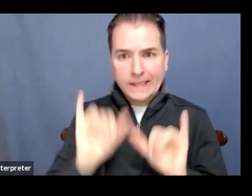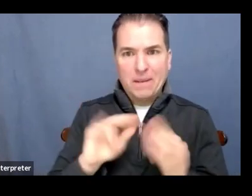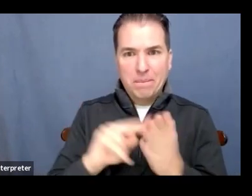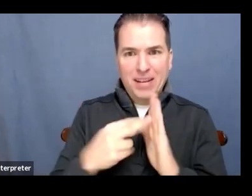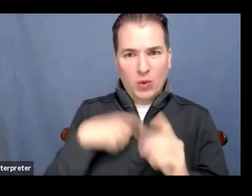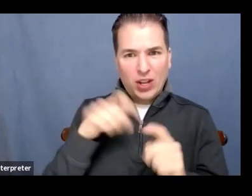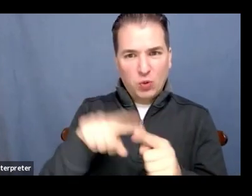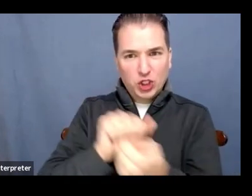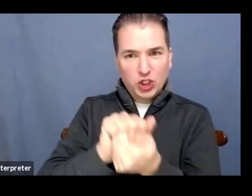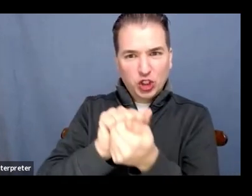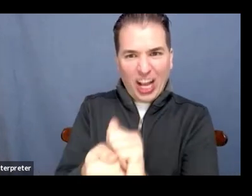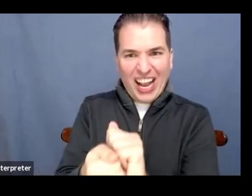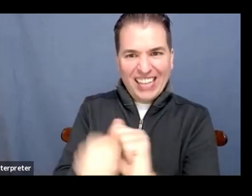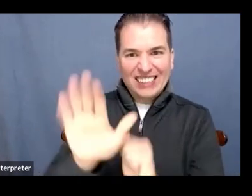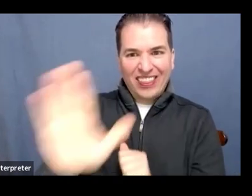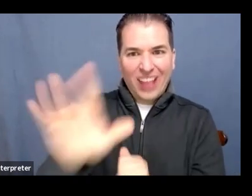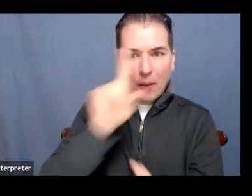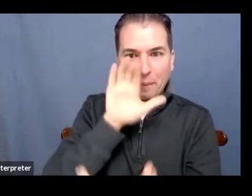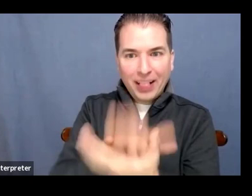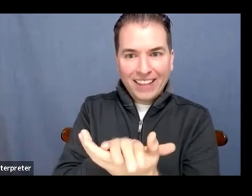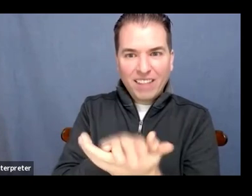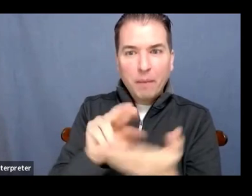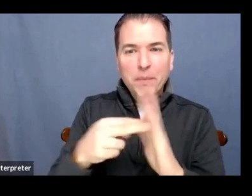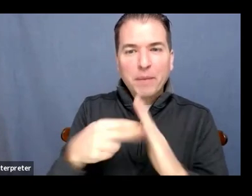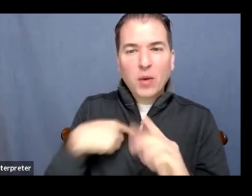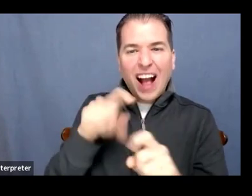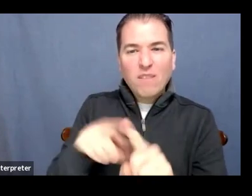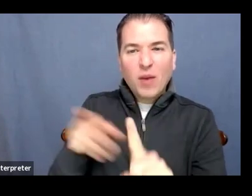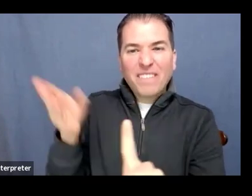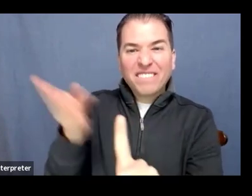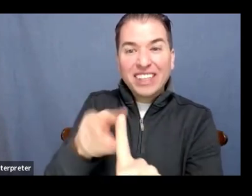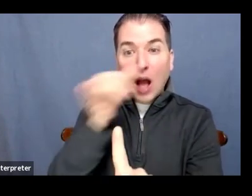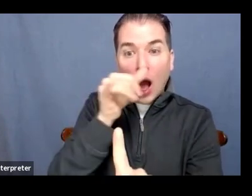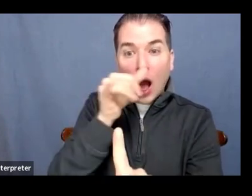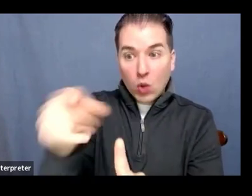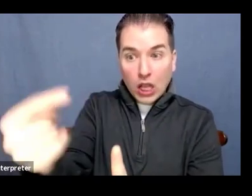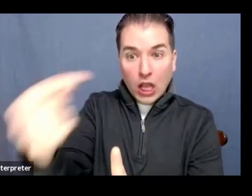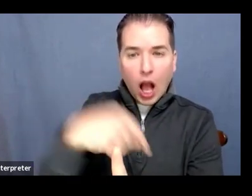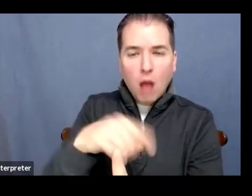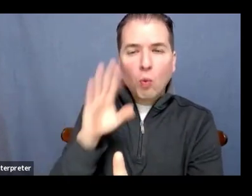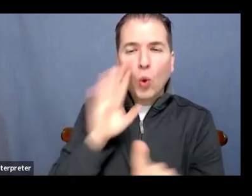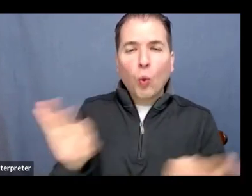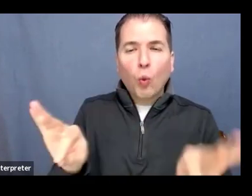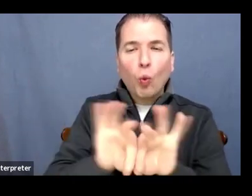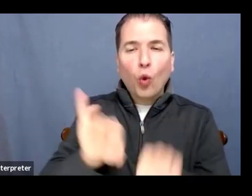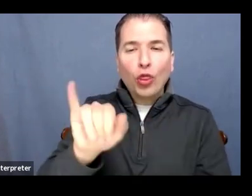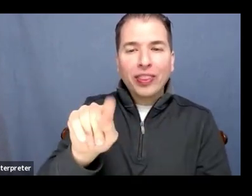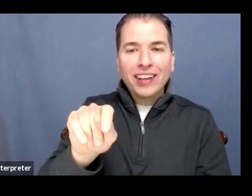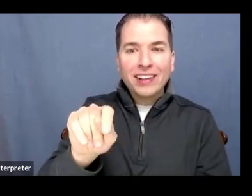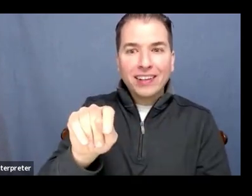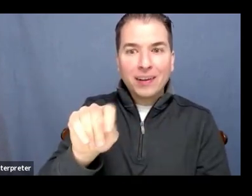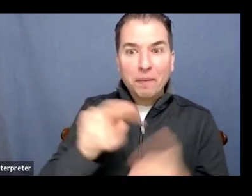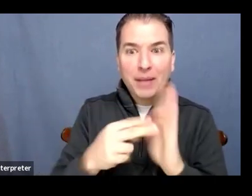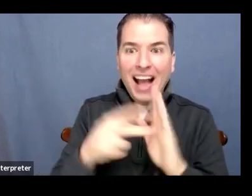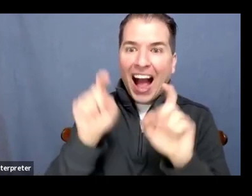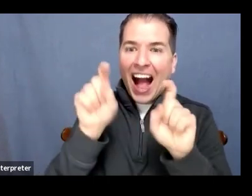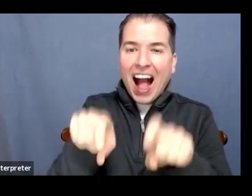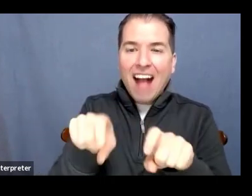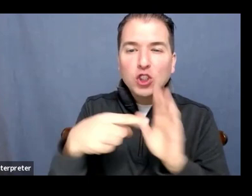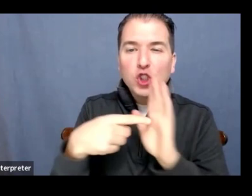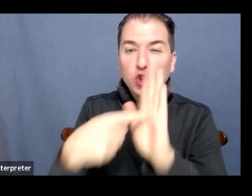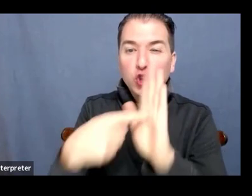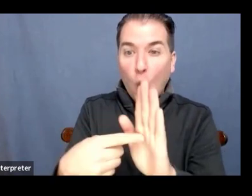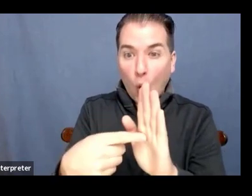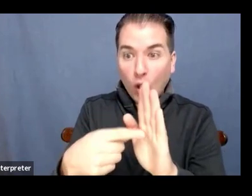change their belief that it's worth the extra trip because everyone gets to have just what they want. So the